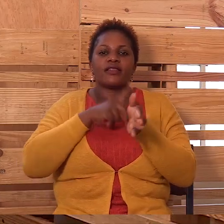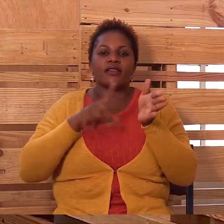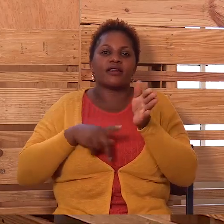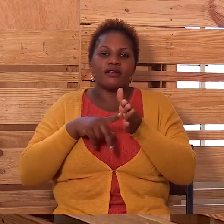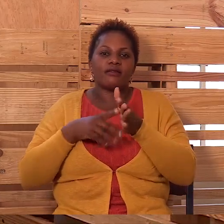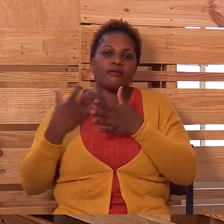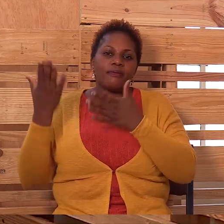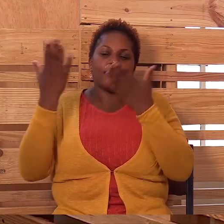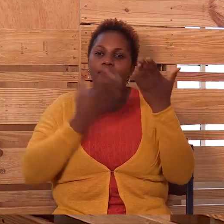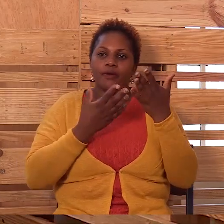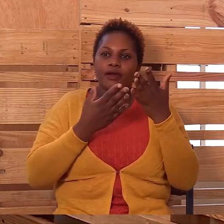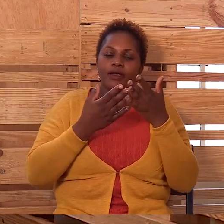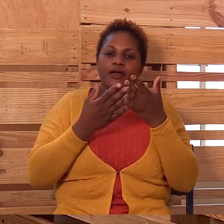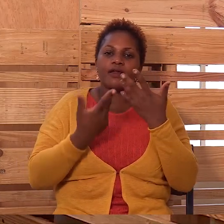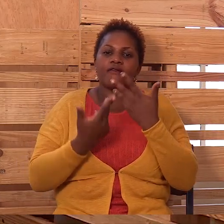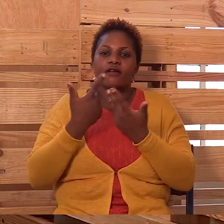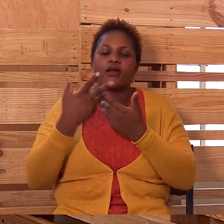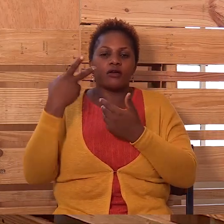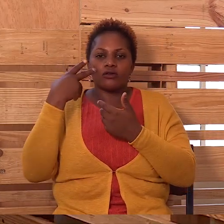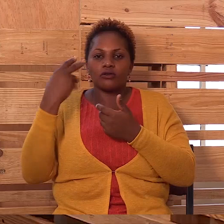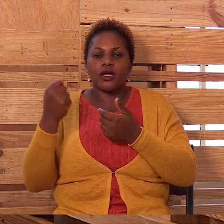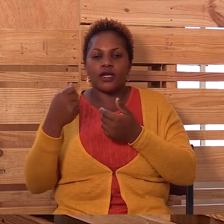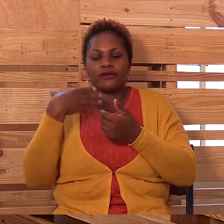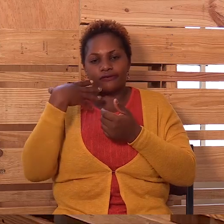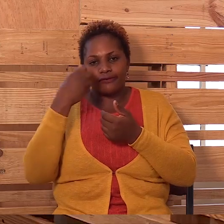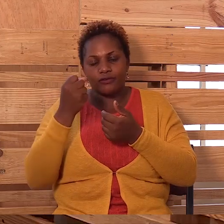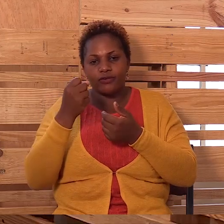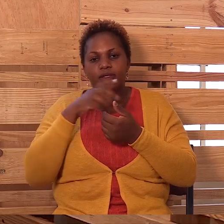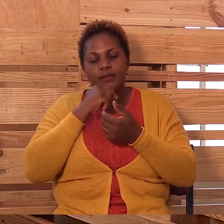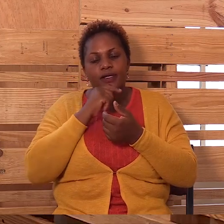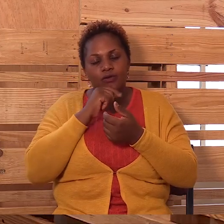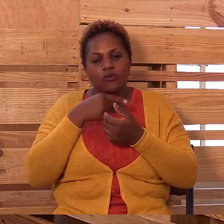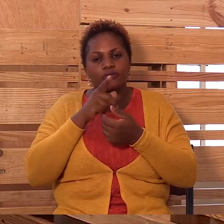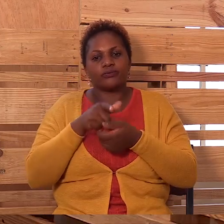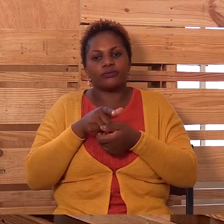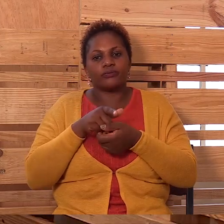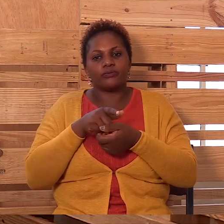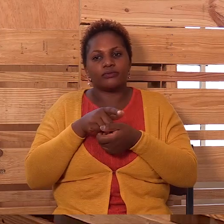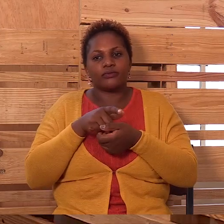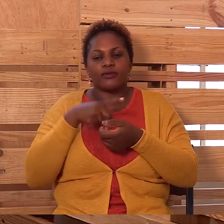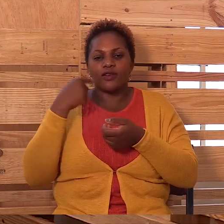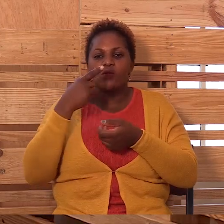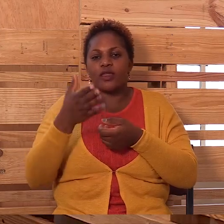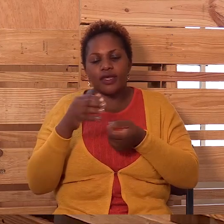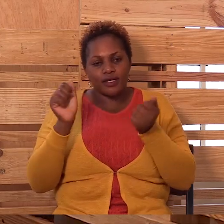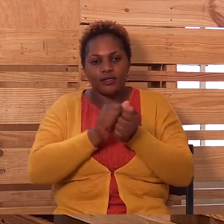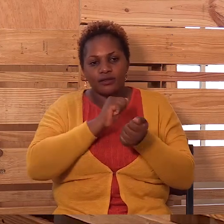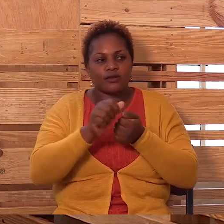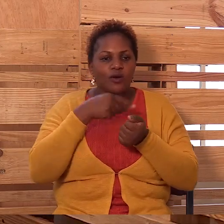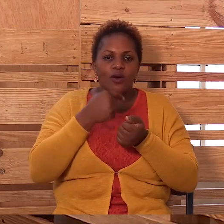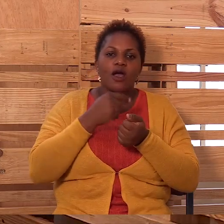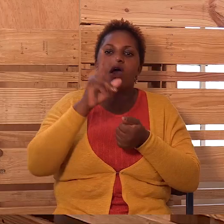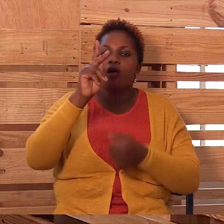everything, the Lord brought fire and he destroyed the 250 men who had the incense. So who are those